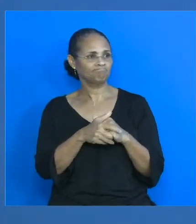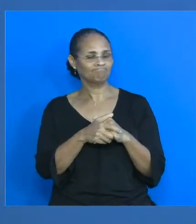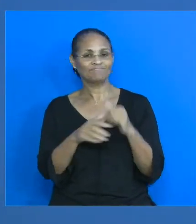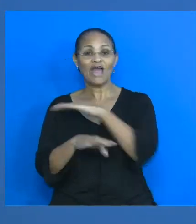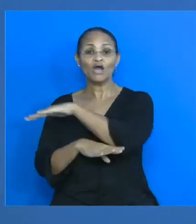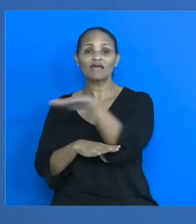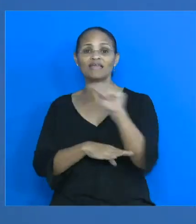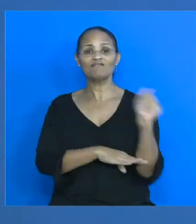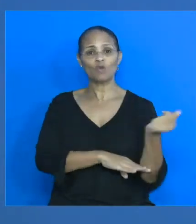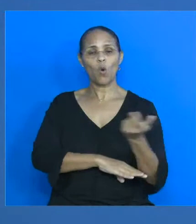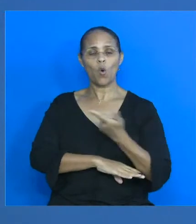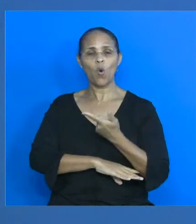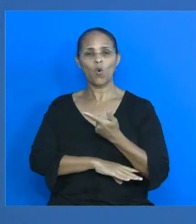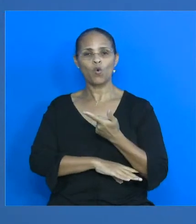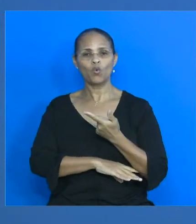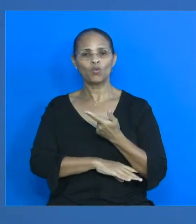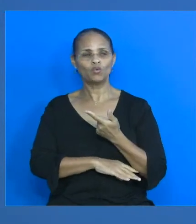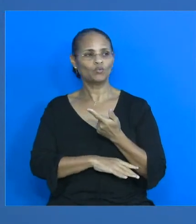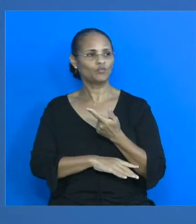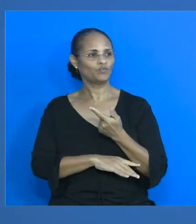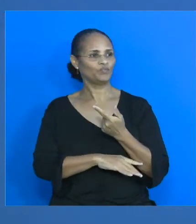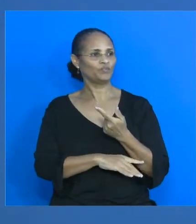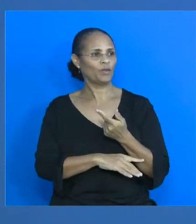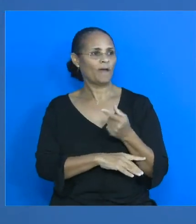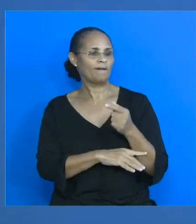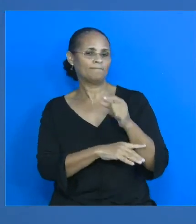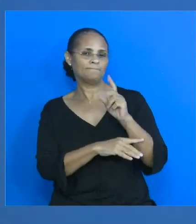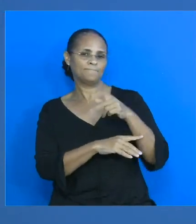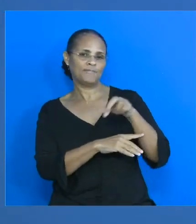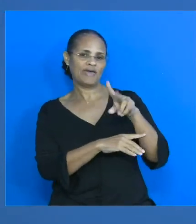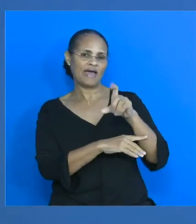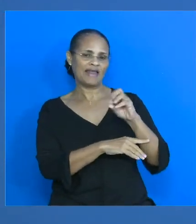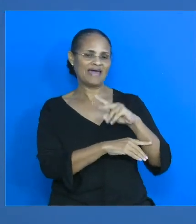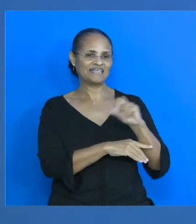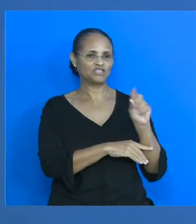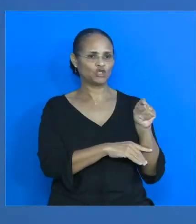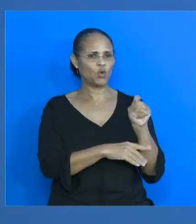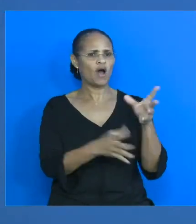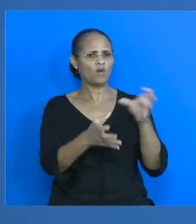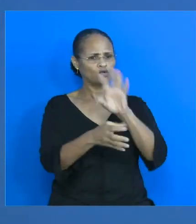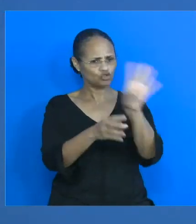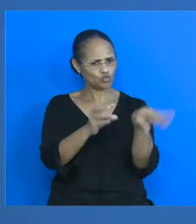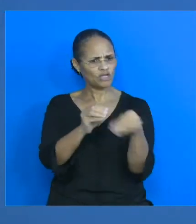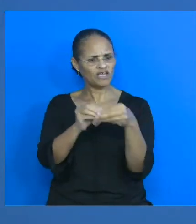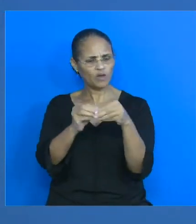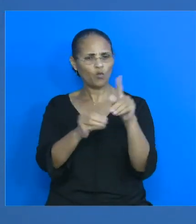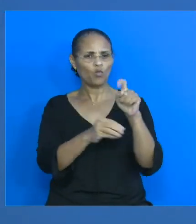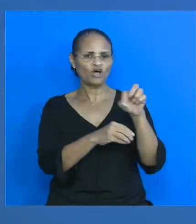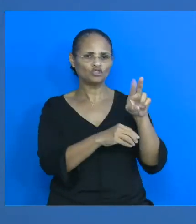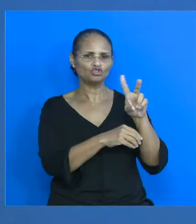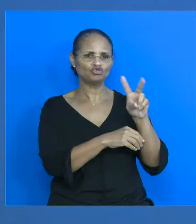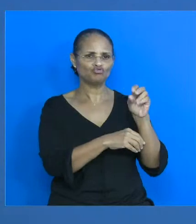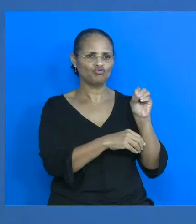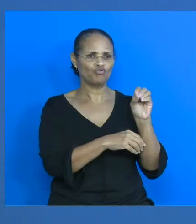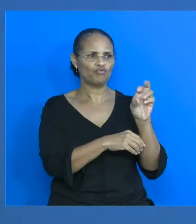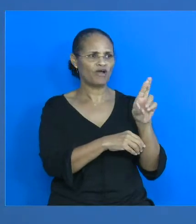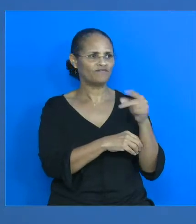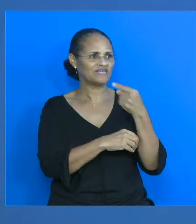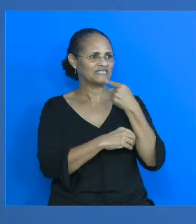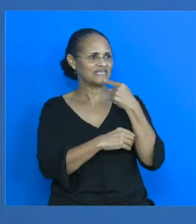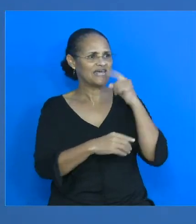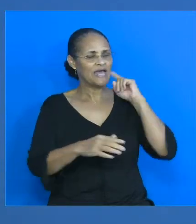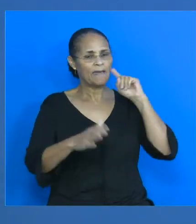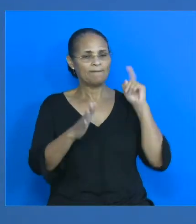Evening, everyone. Good evening, Ms. Palacio. Maya Palacio for Media Maya. Just want to piggyback off of what Trevor had said about a person that you had mentioned